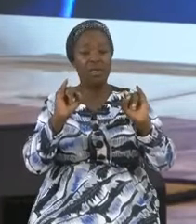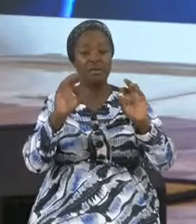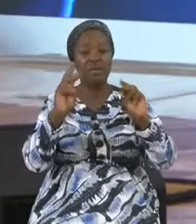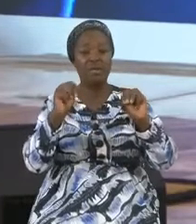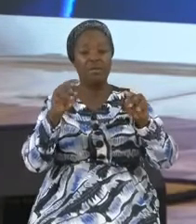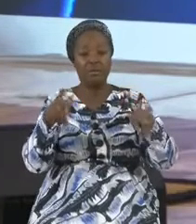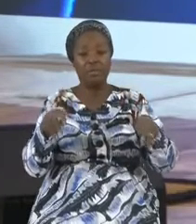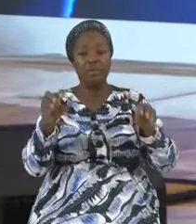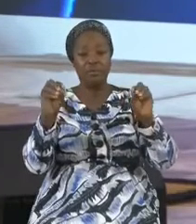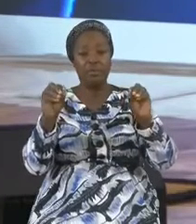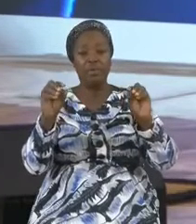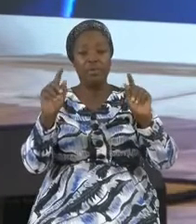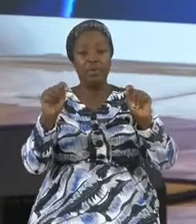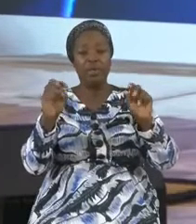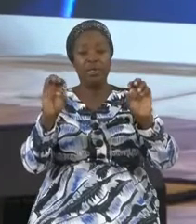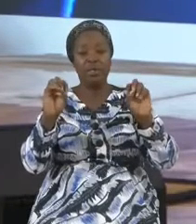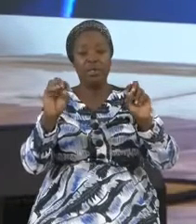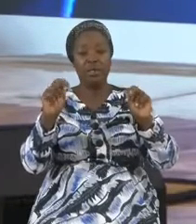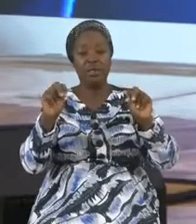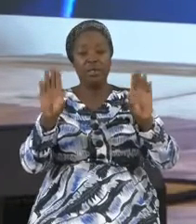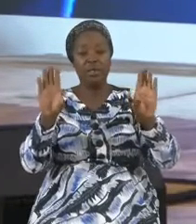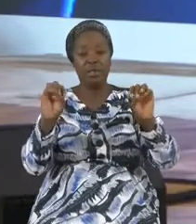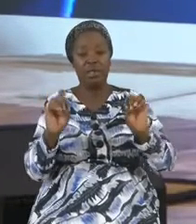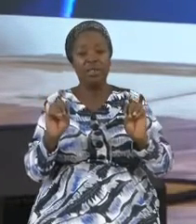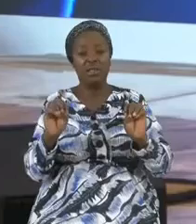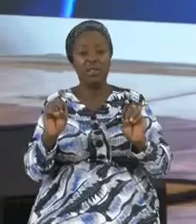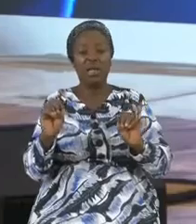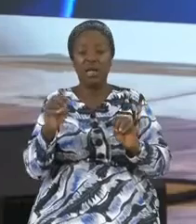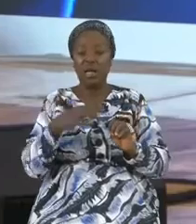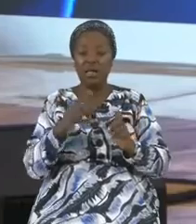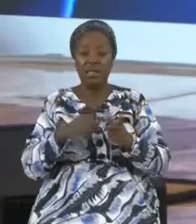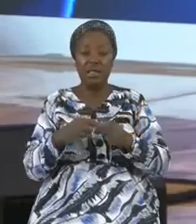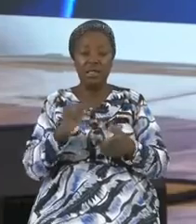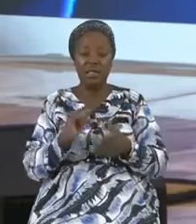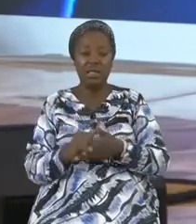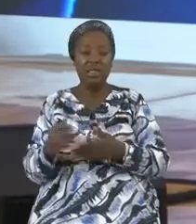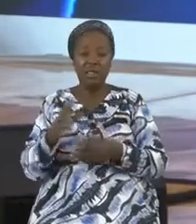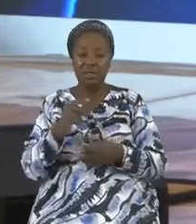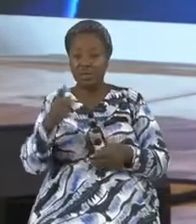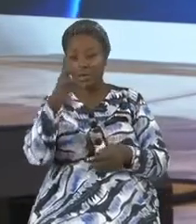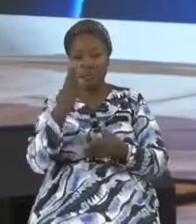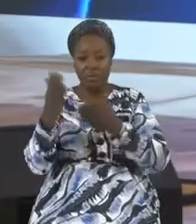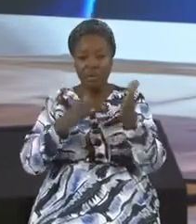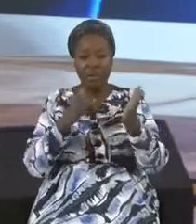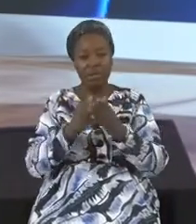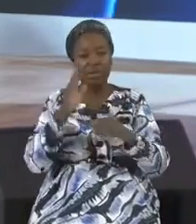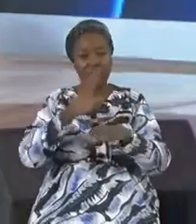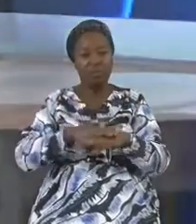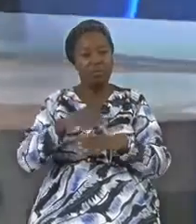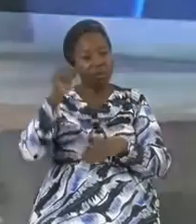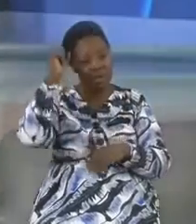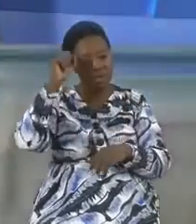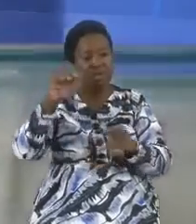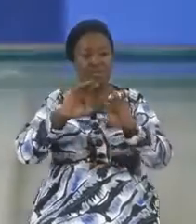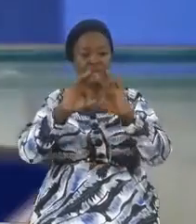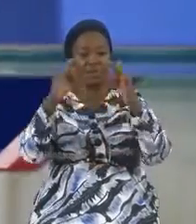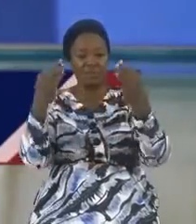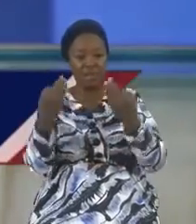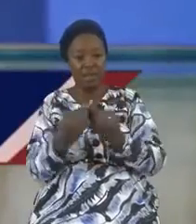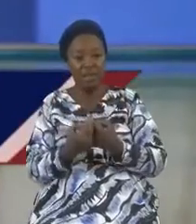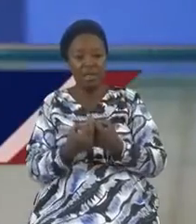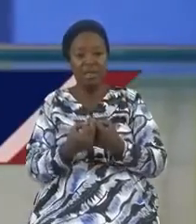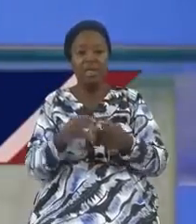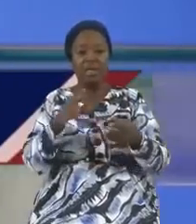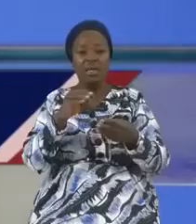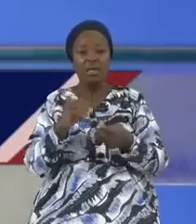infertility, brought it upon the family. Look at Numbers chapter 12, reading from